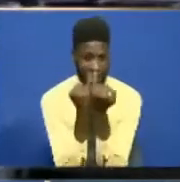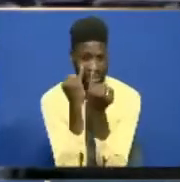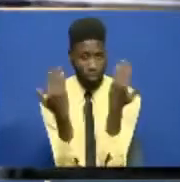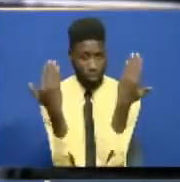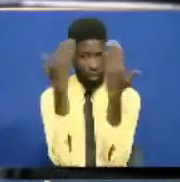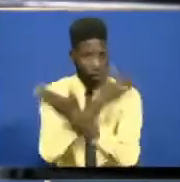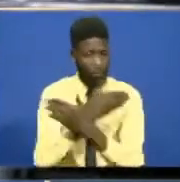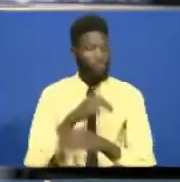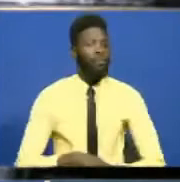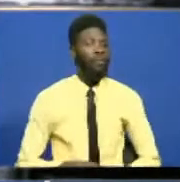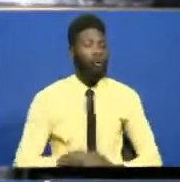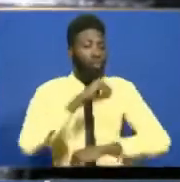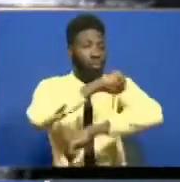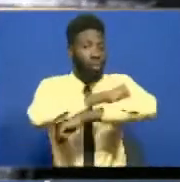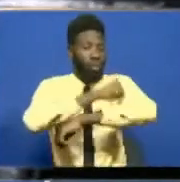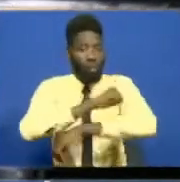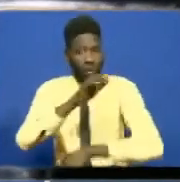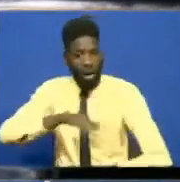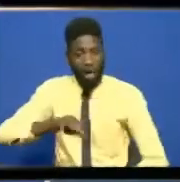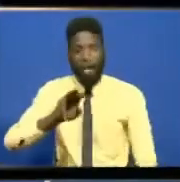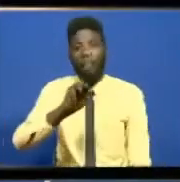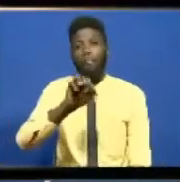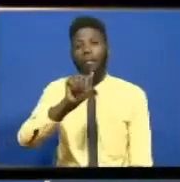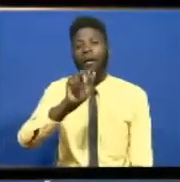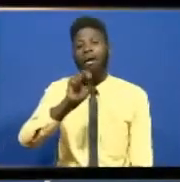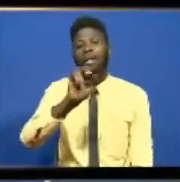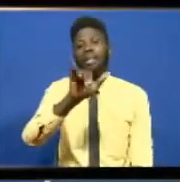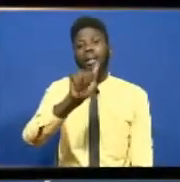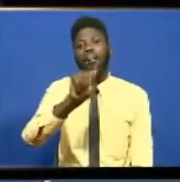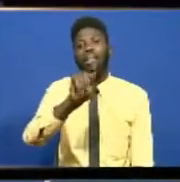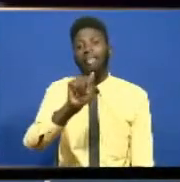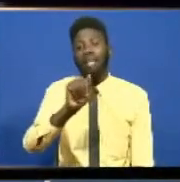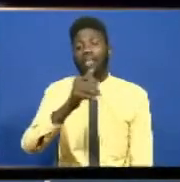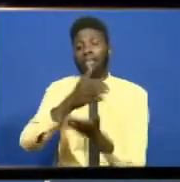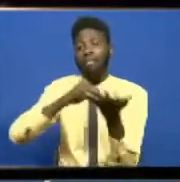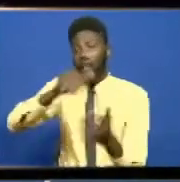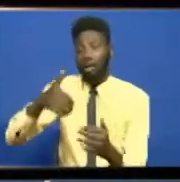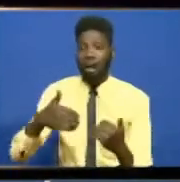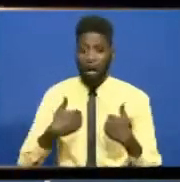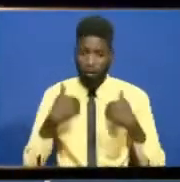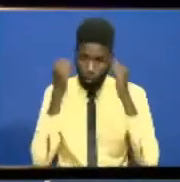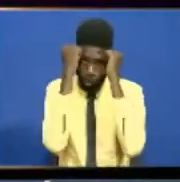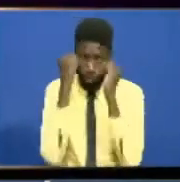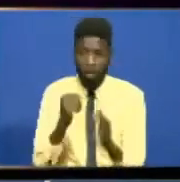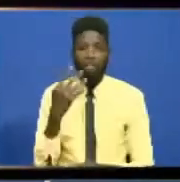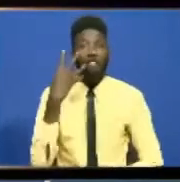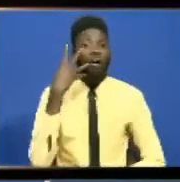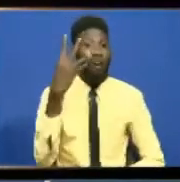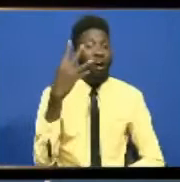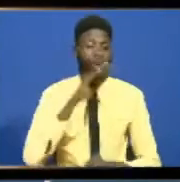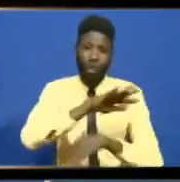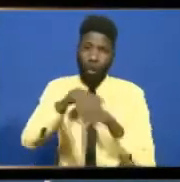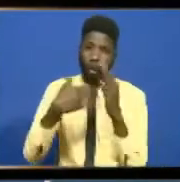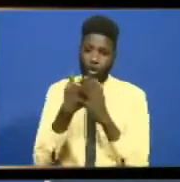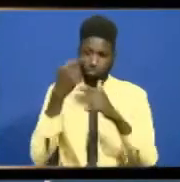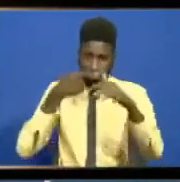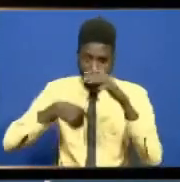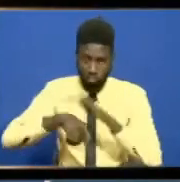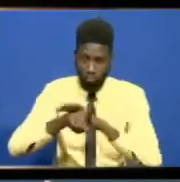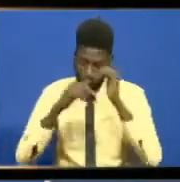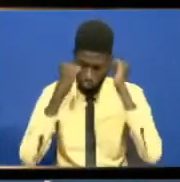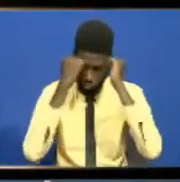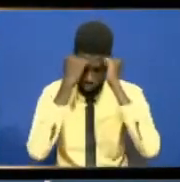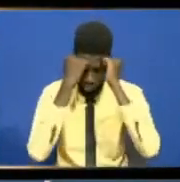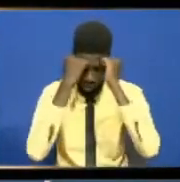The school, located in Manyata constituency, has a population of 400 students who were all in class for evening preps when the